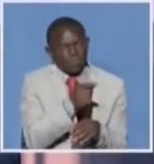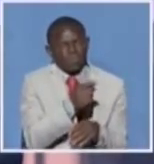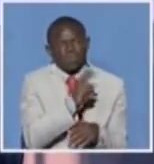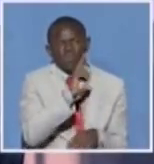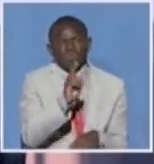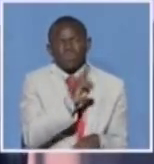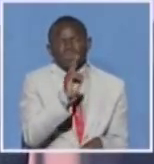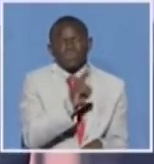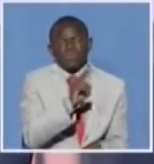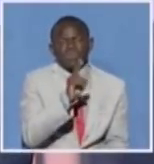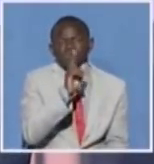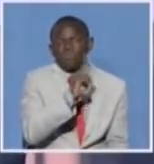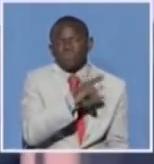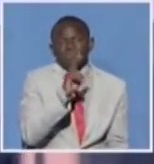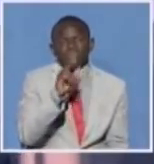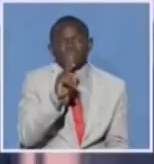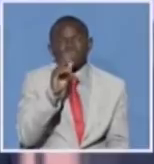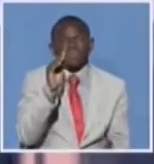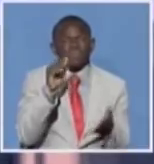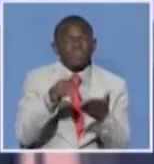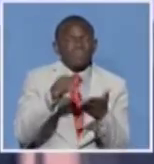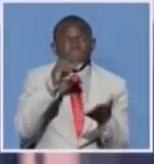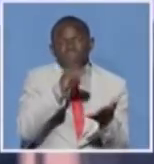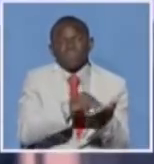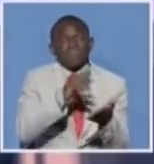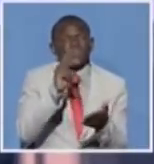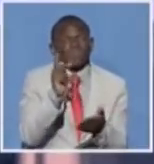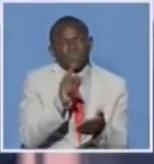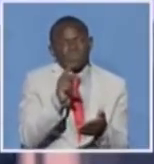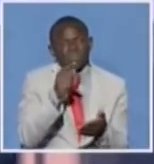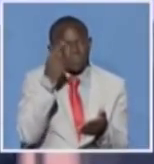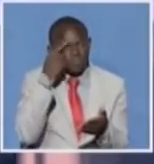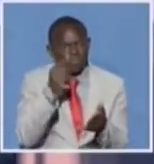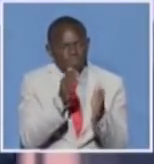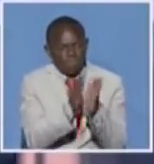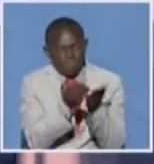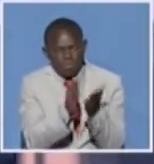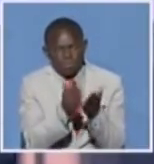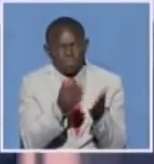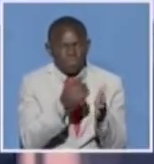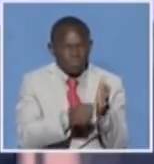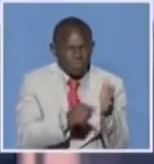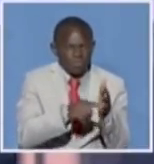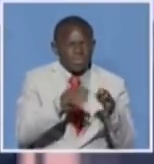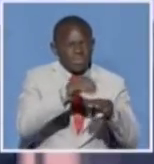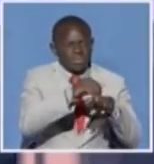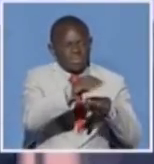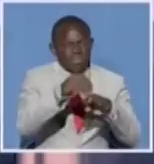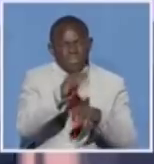which you're about to distribute to all the provinces and trying to phase out the old curriculum. How far have you